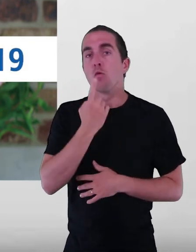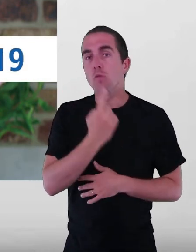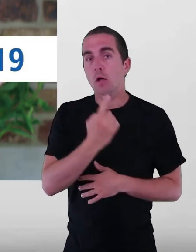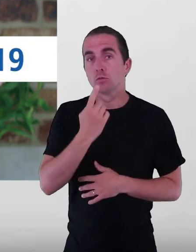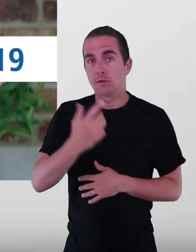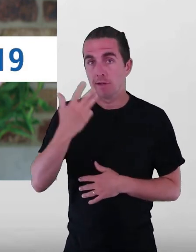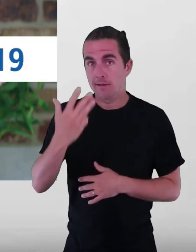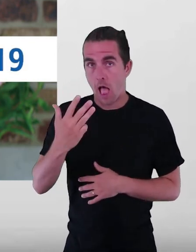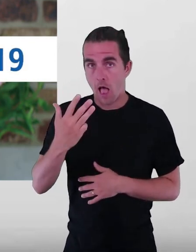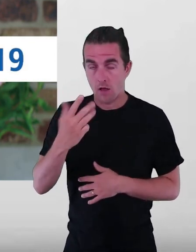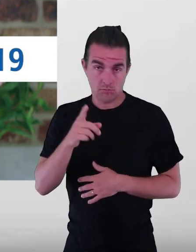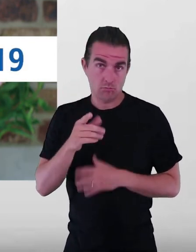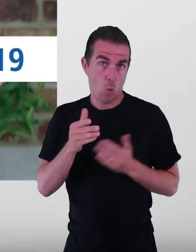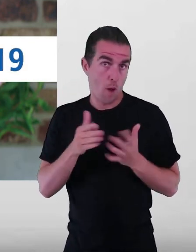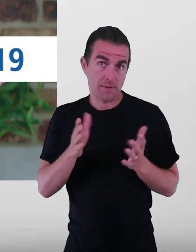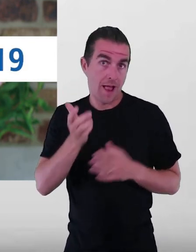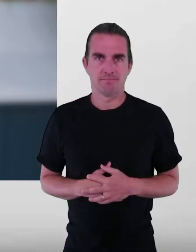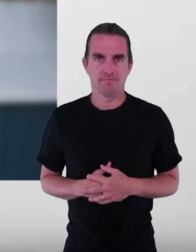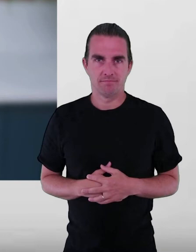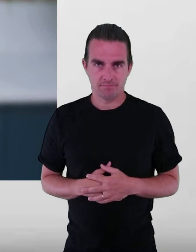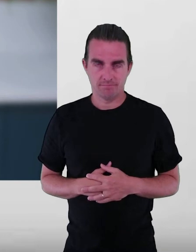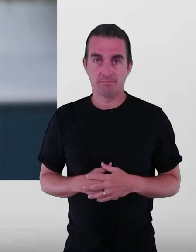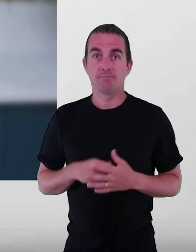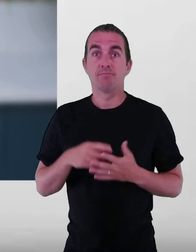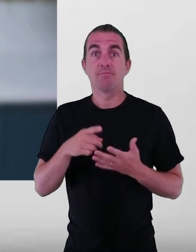telephone. Please call 119.